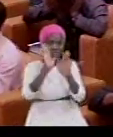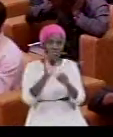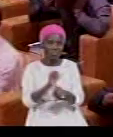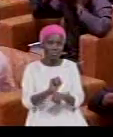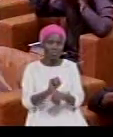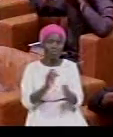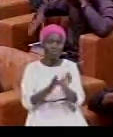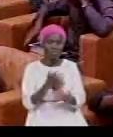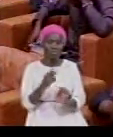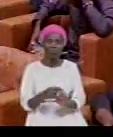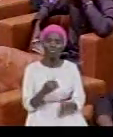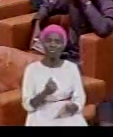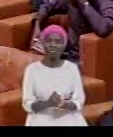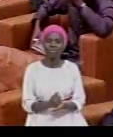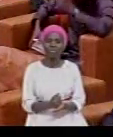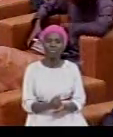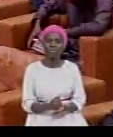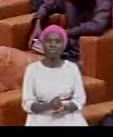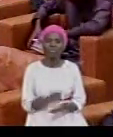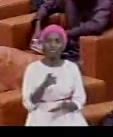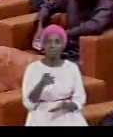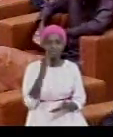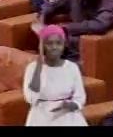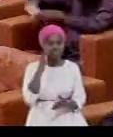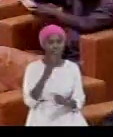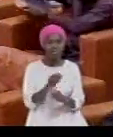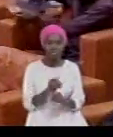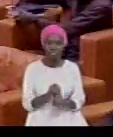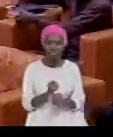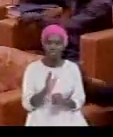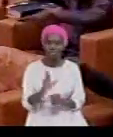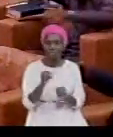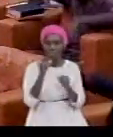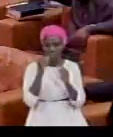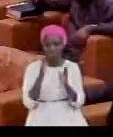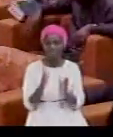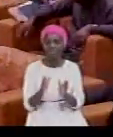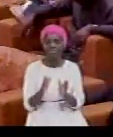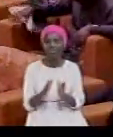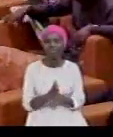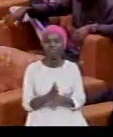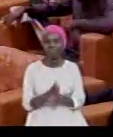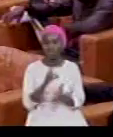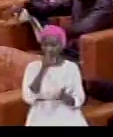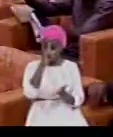now, and you will receive your blessings.